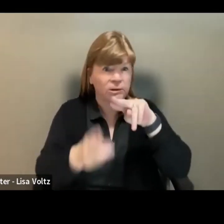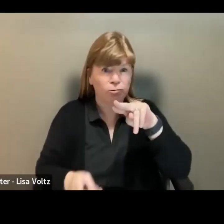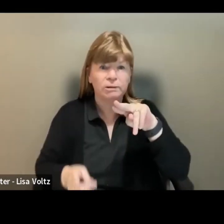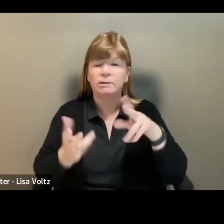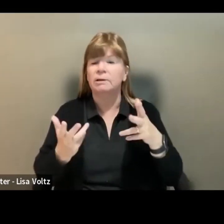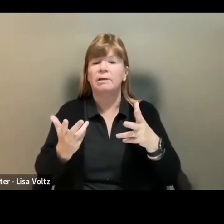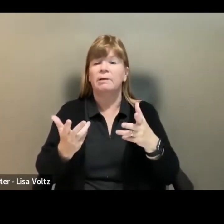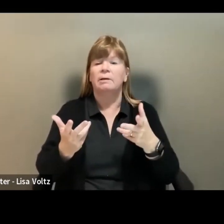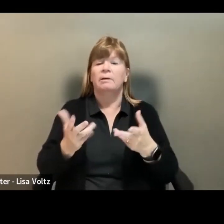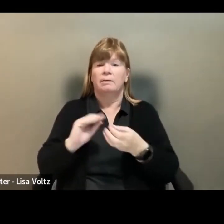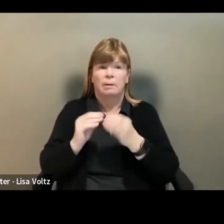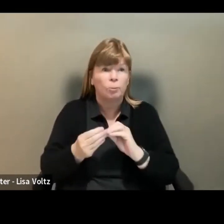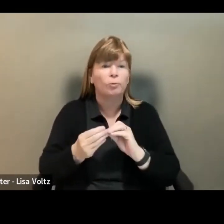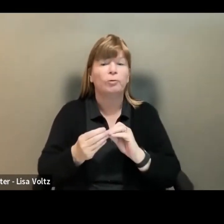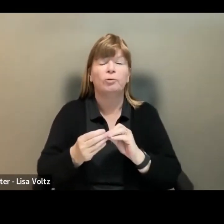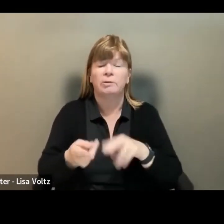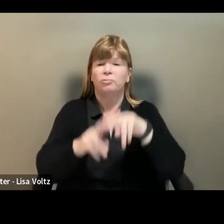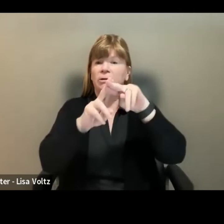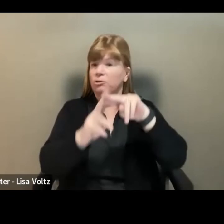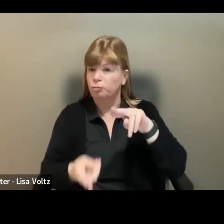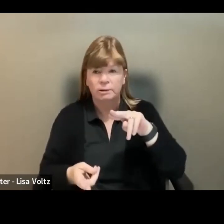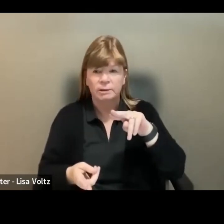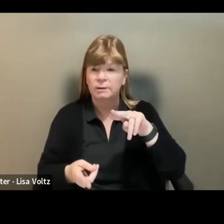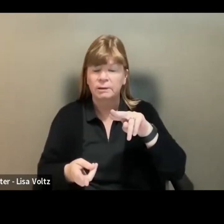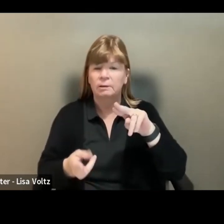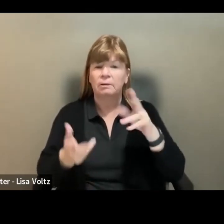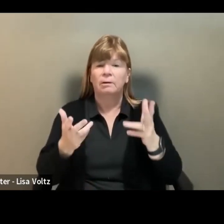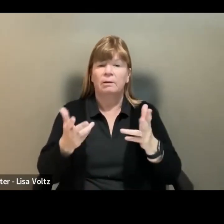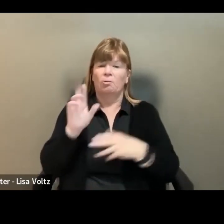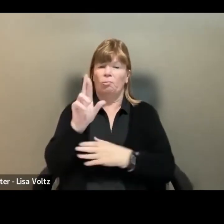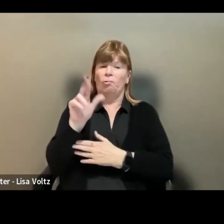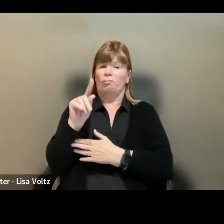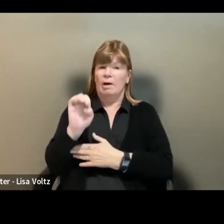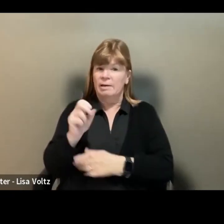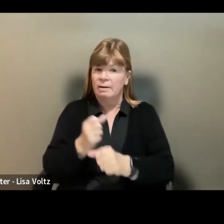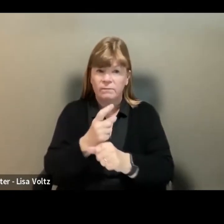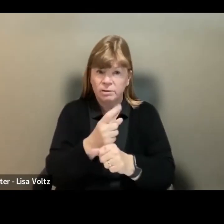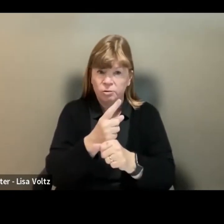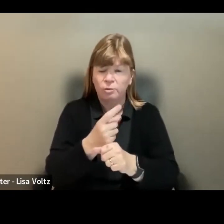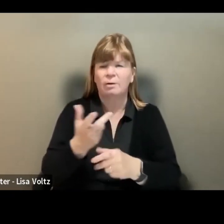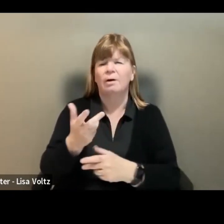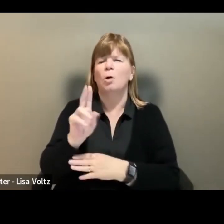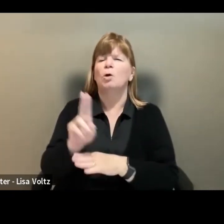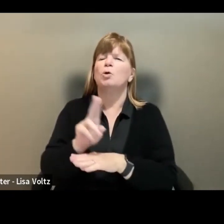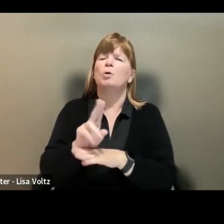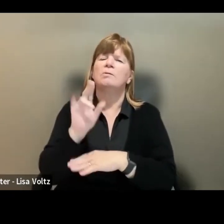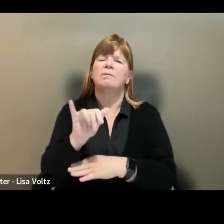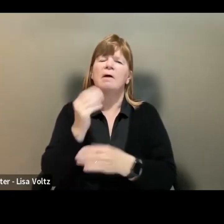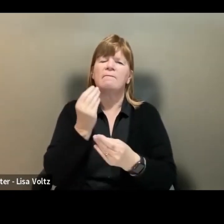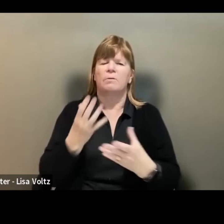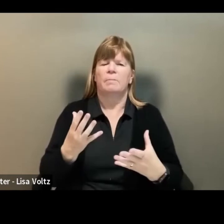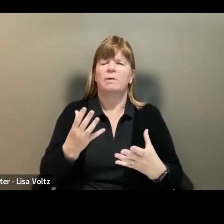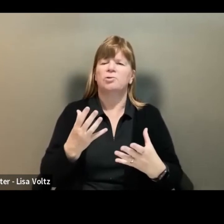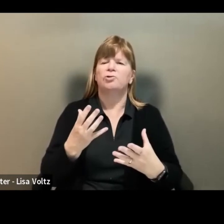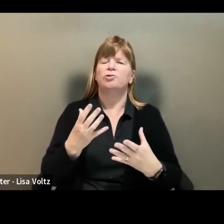decreasing in number, increasing and decreasing in the rate each year? So using that information,